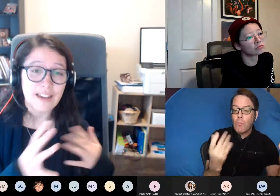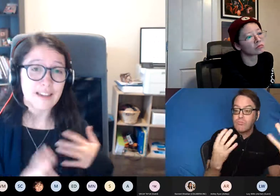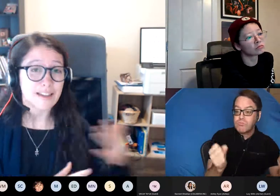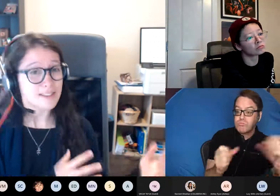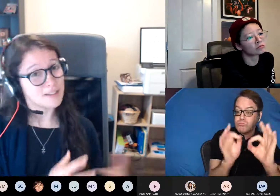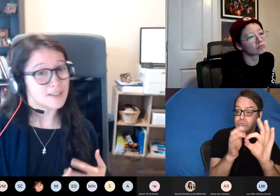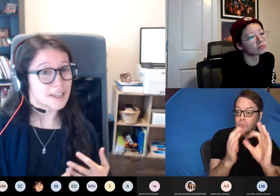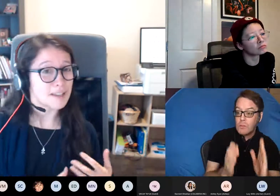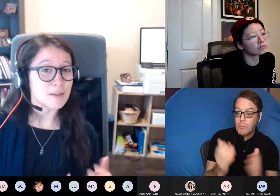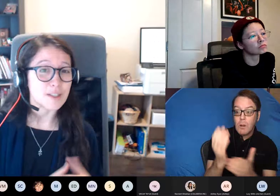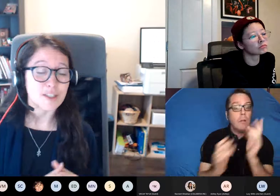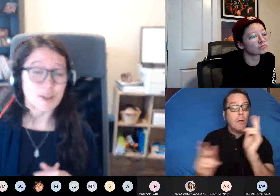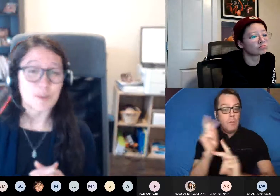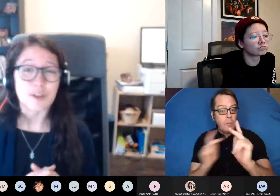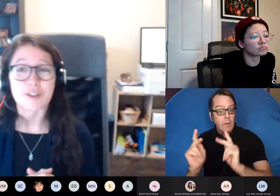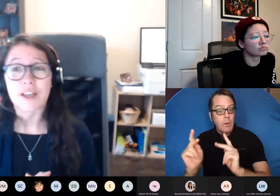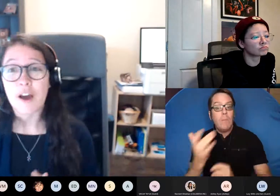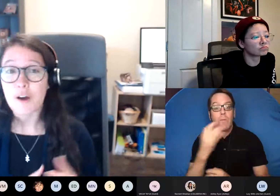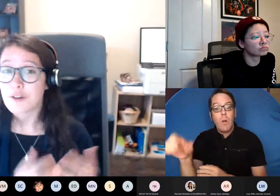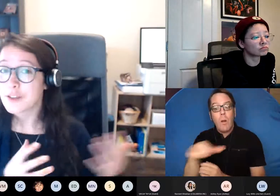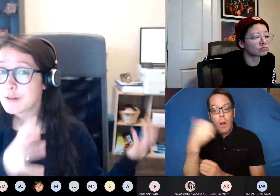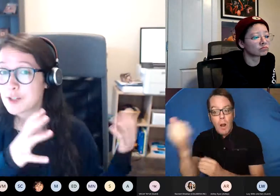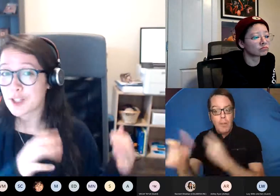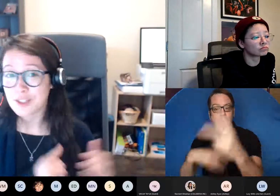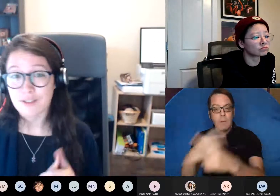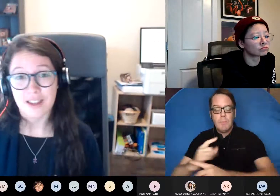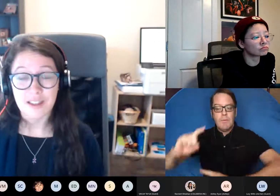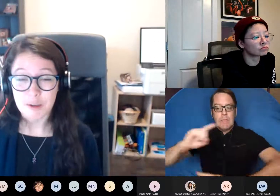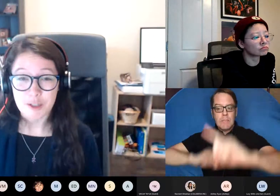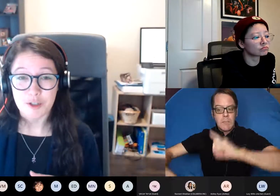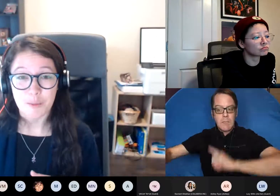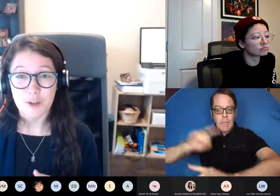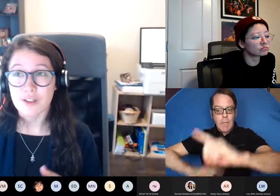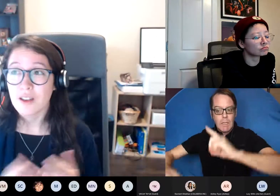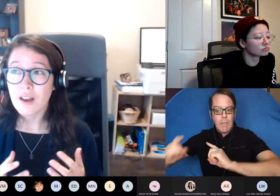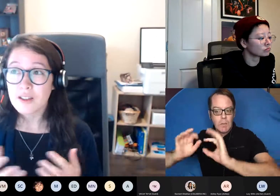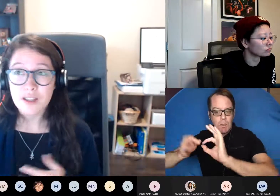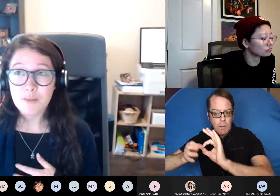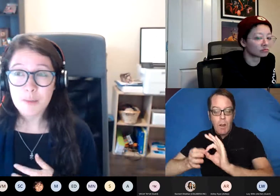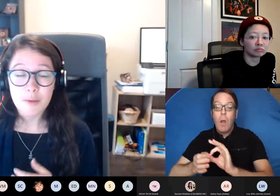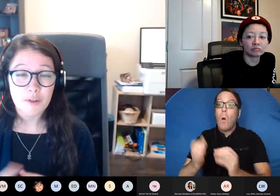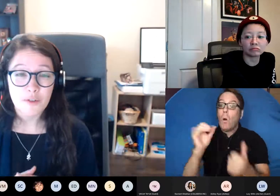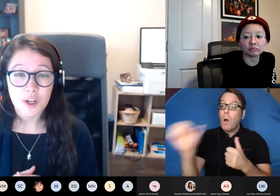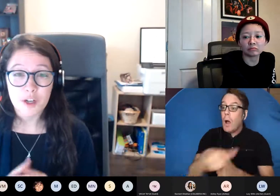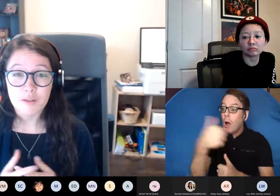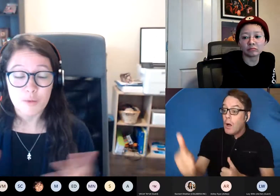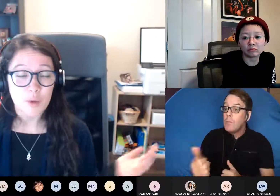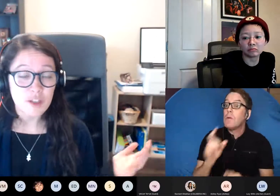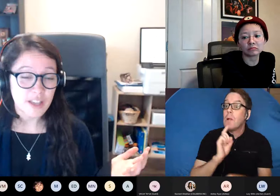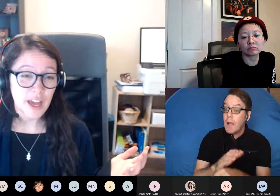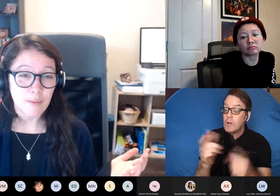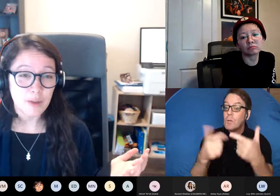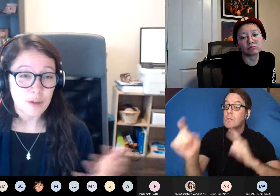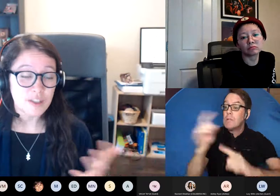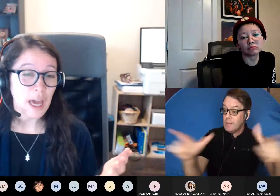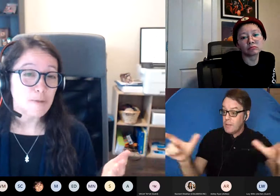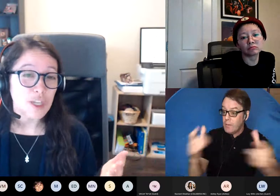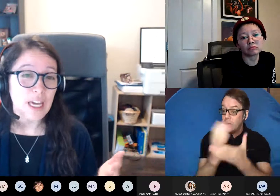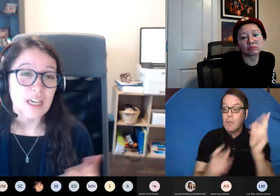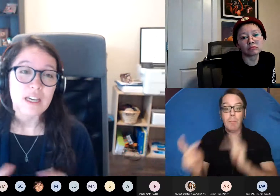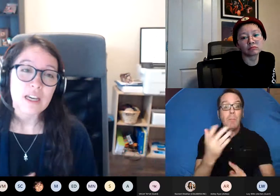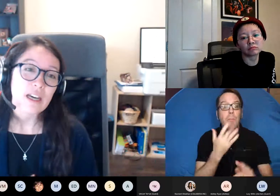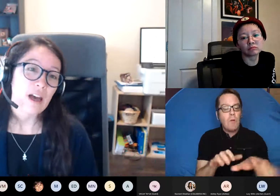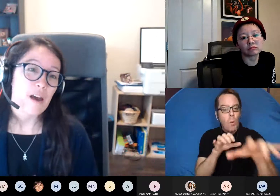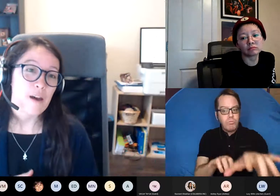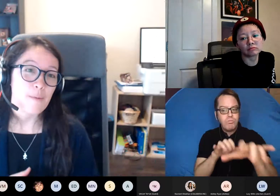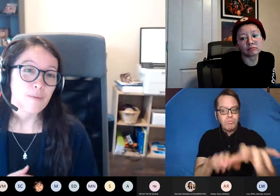of dialects of sign language interpreters, other languages of sign language interpreters. Some people prefer real-time closed